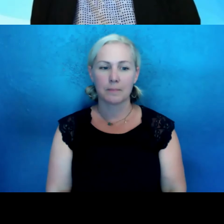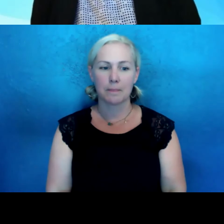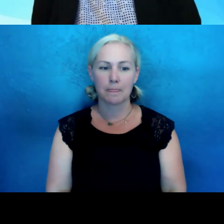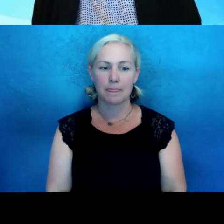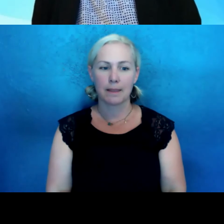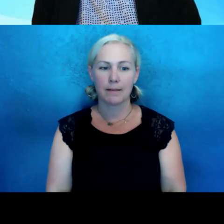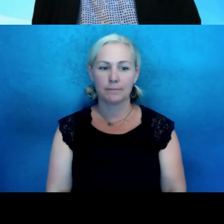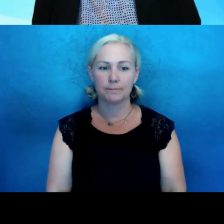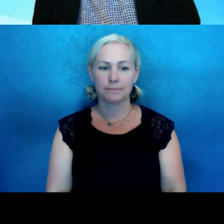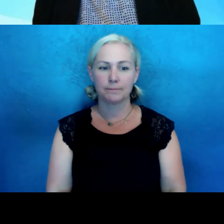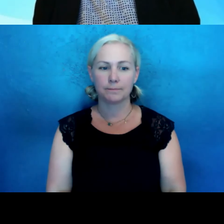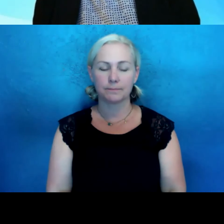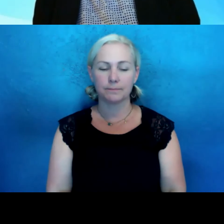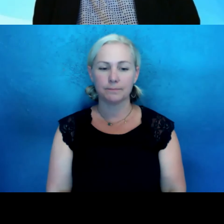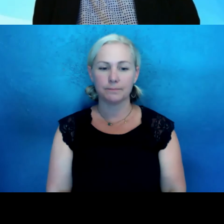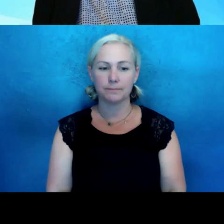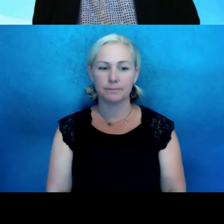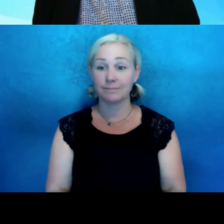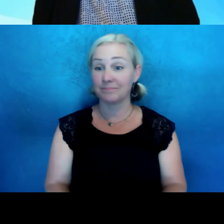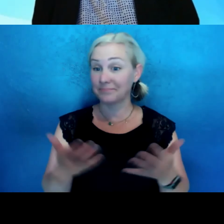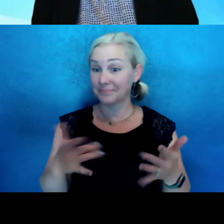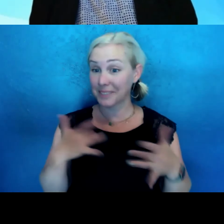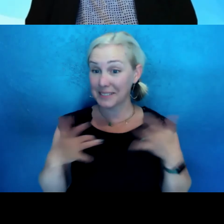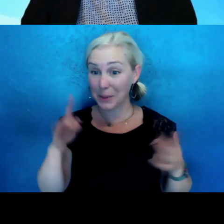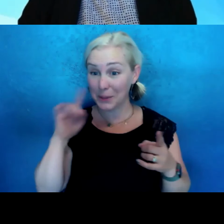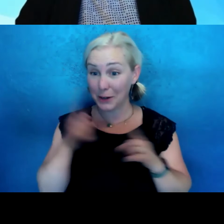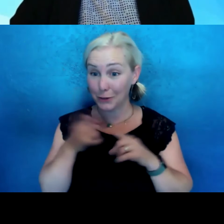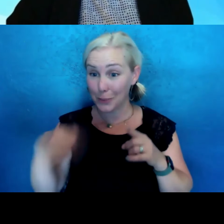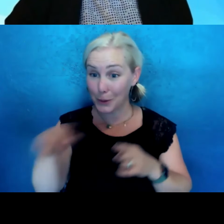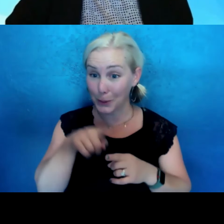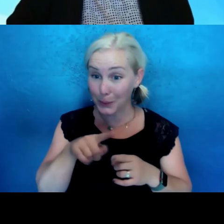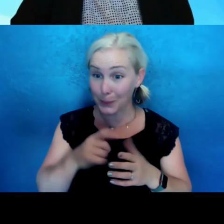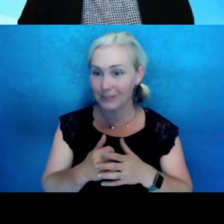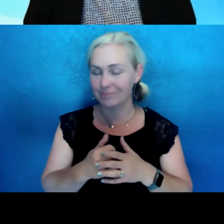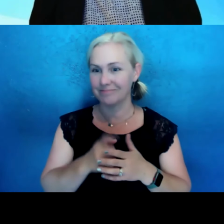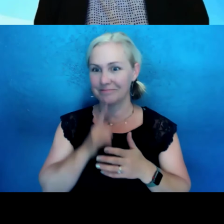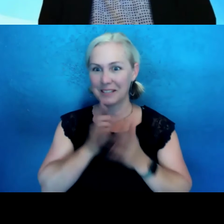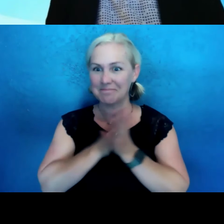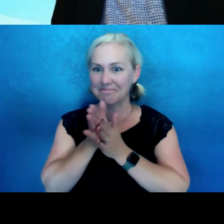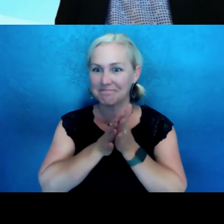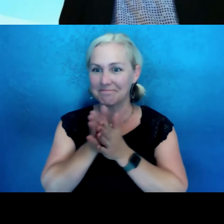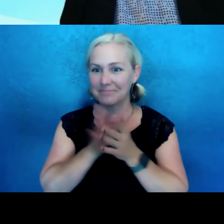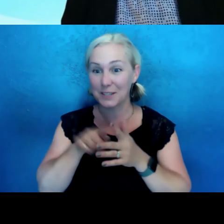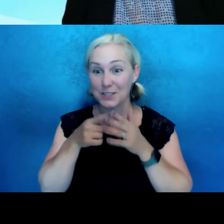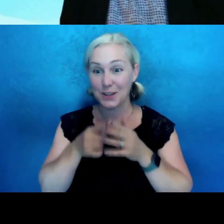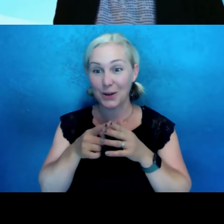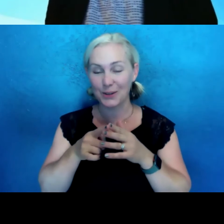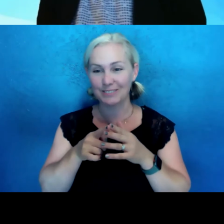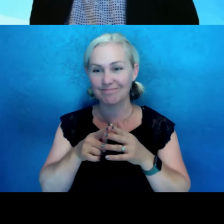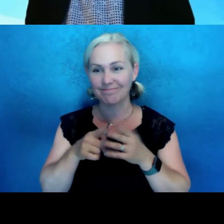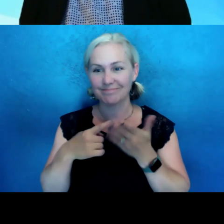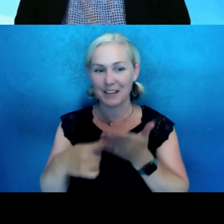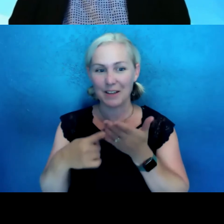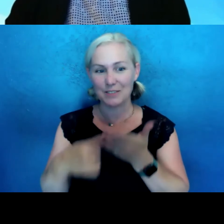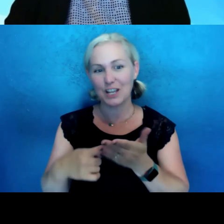With that, we are excited to hear from all of you and delighted to start the conversation. Our 2 of our closest partners, the California Commission